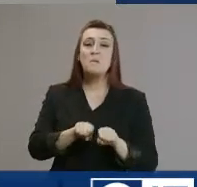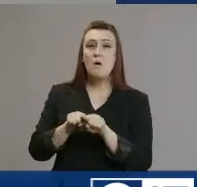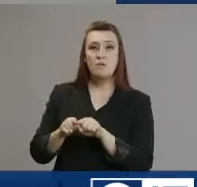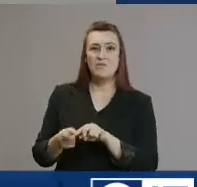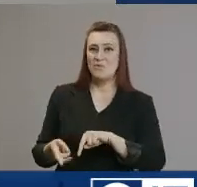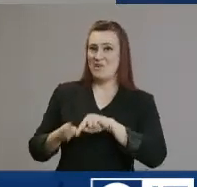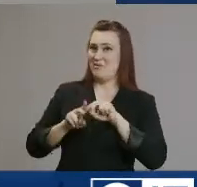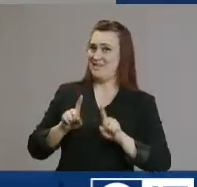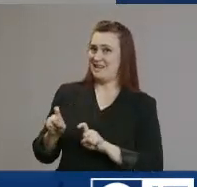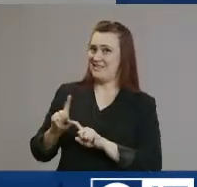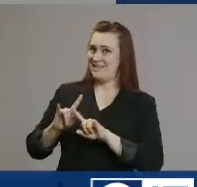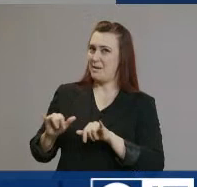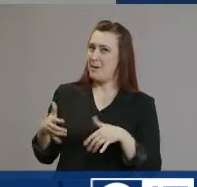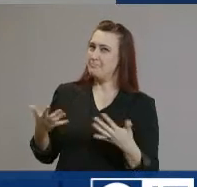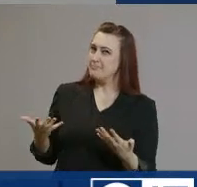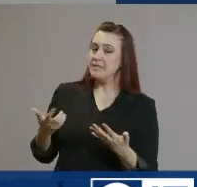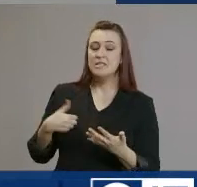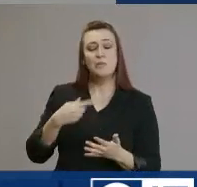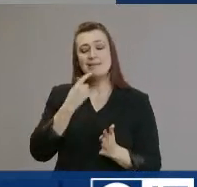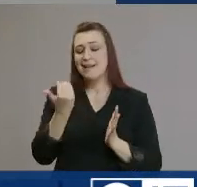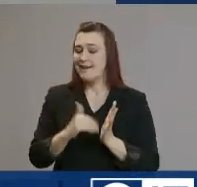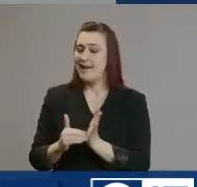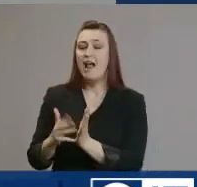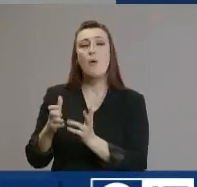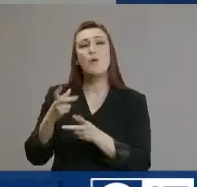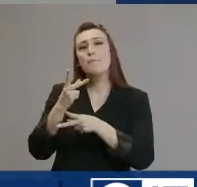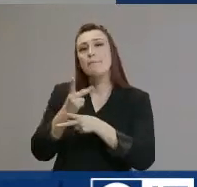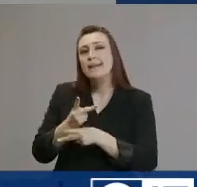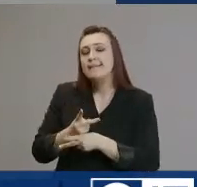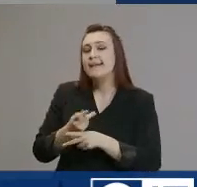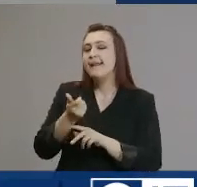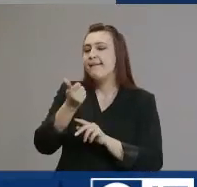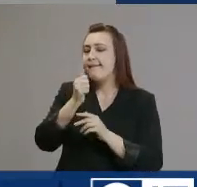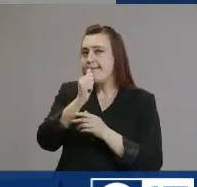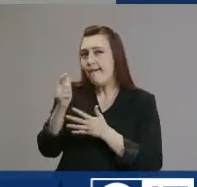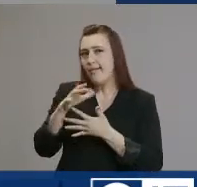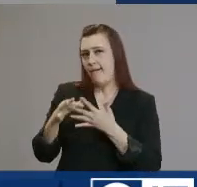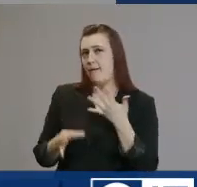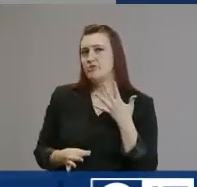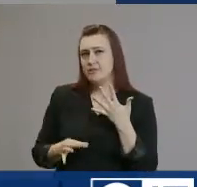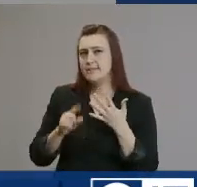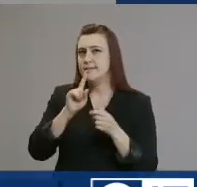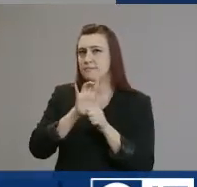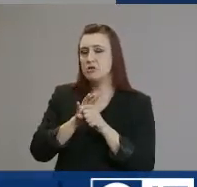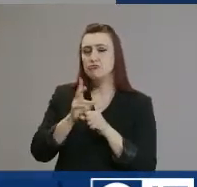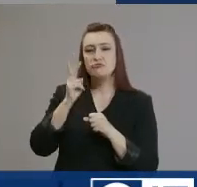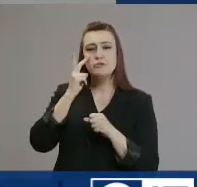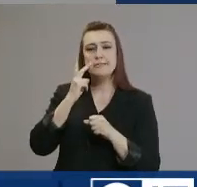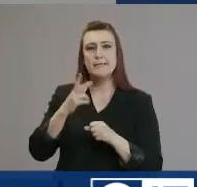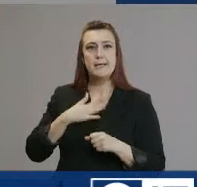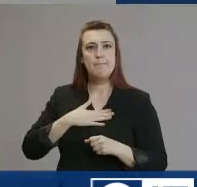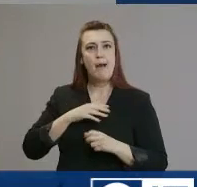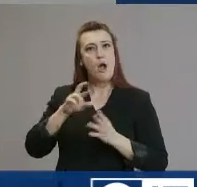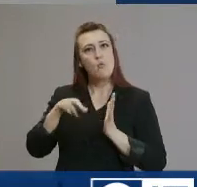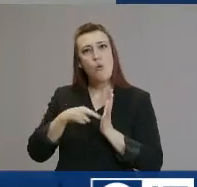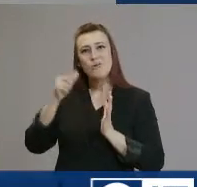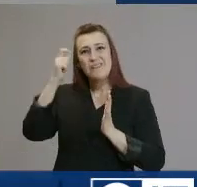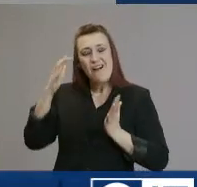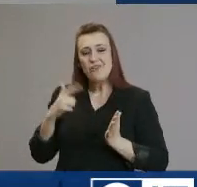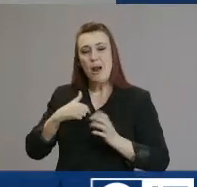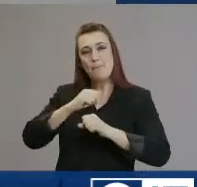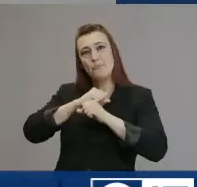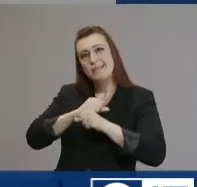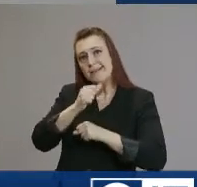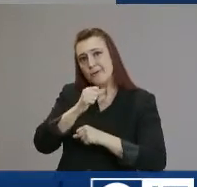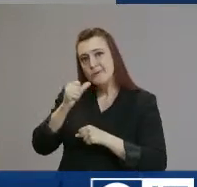said several times, I want to maintain every option available to a governor to protect the people of Arizona. That's my